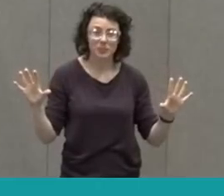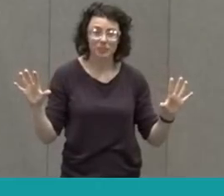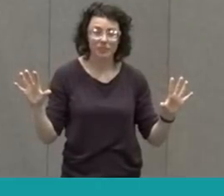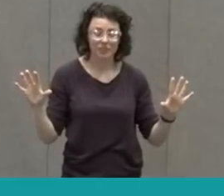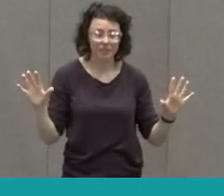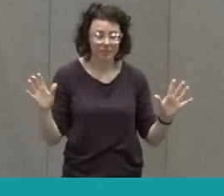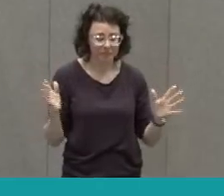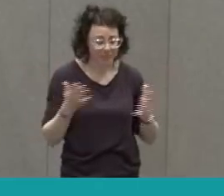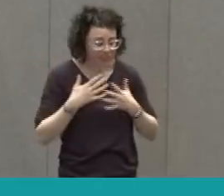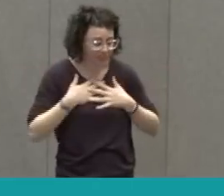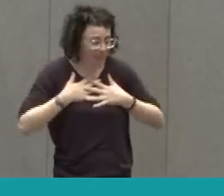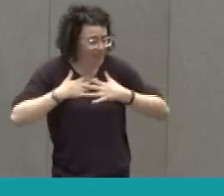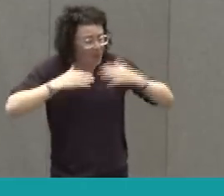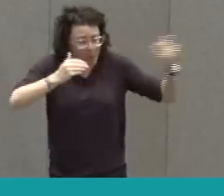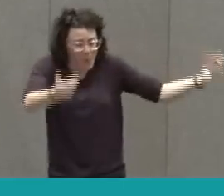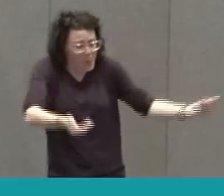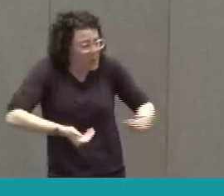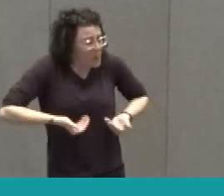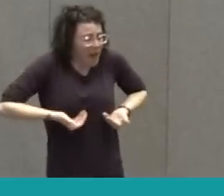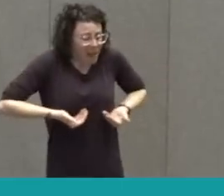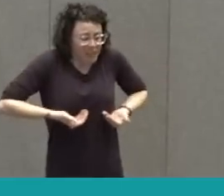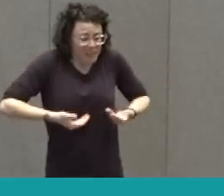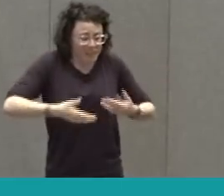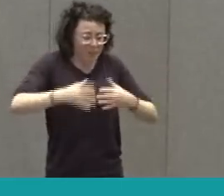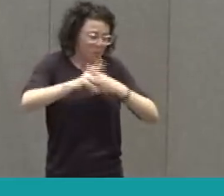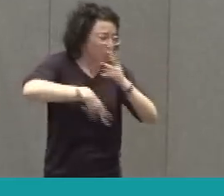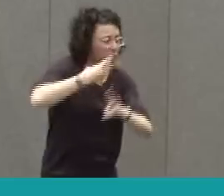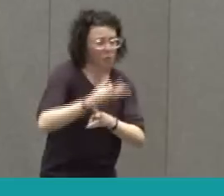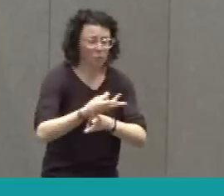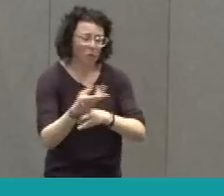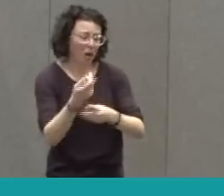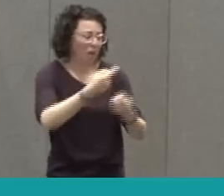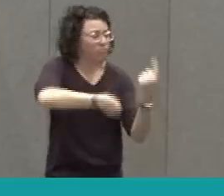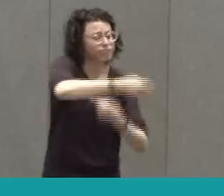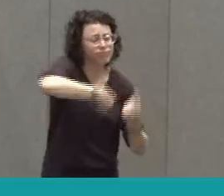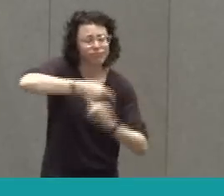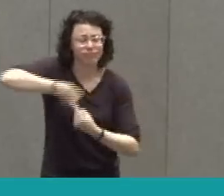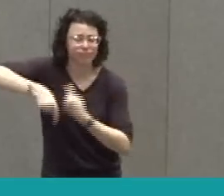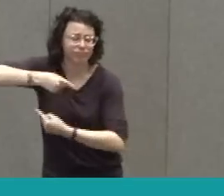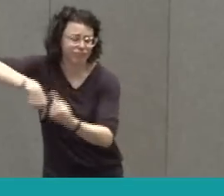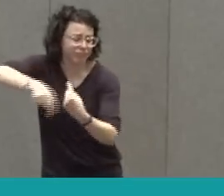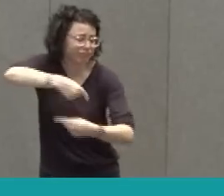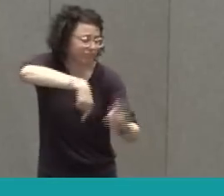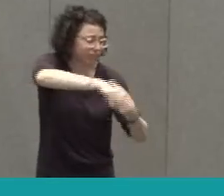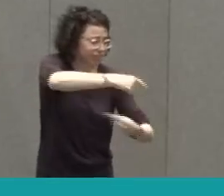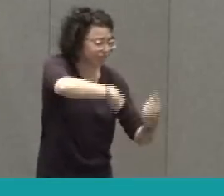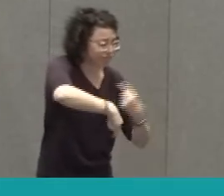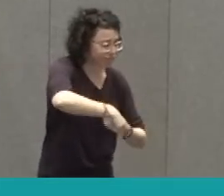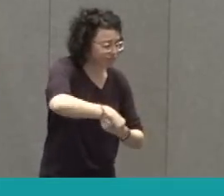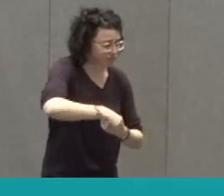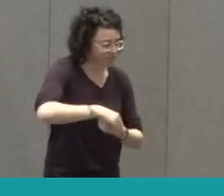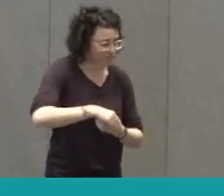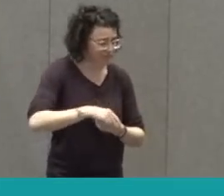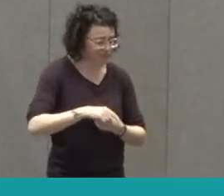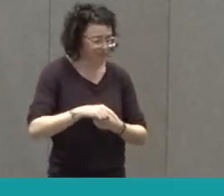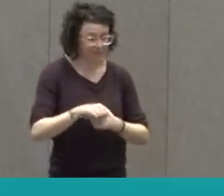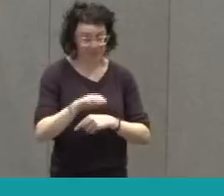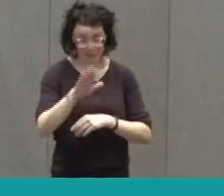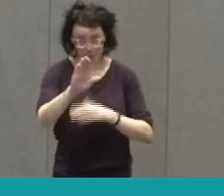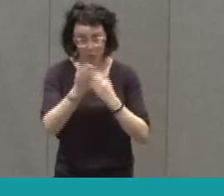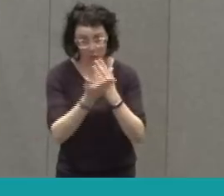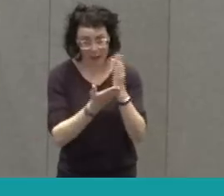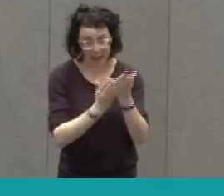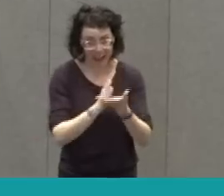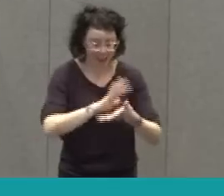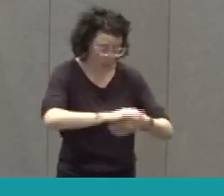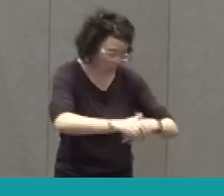Welcome to the spinning world, the people sang, as they washed your new tiny hands. Welcome